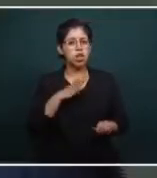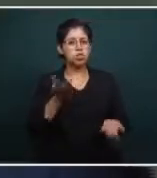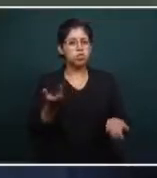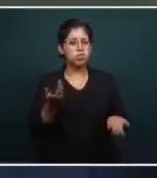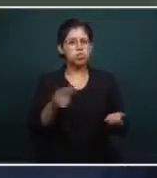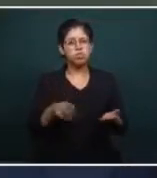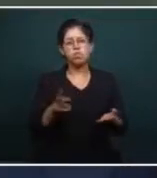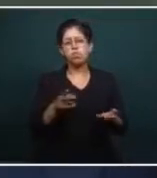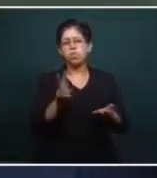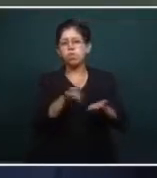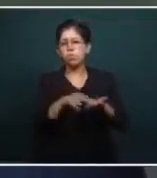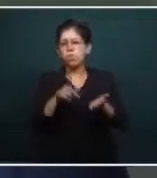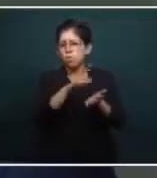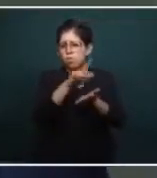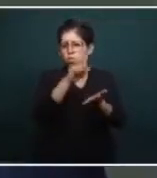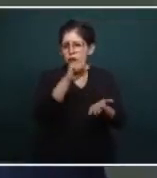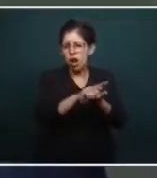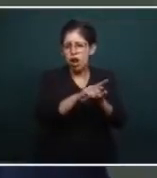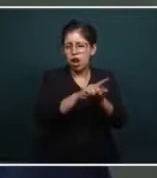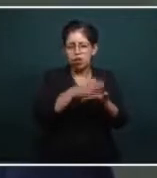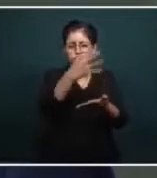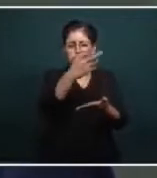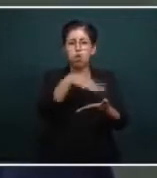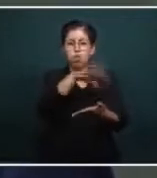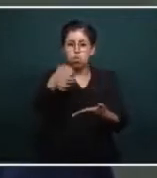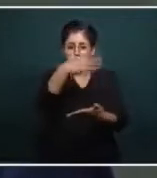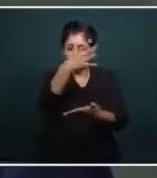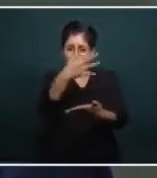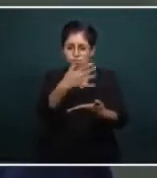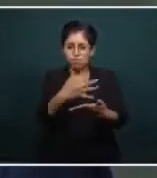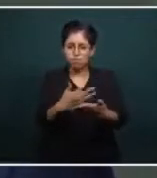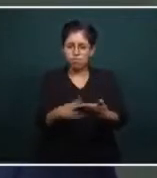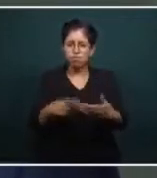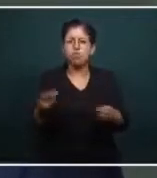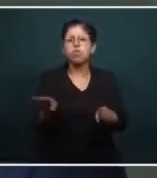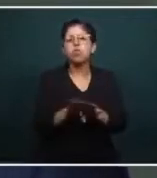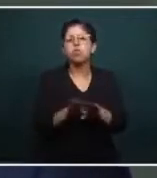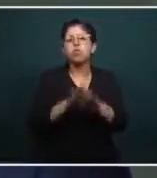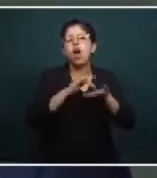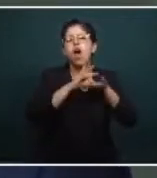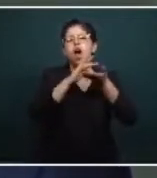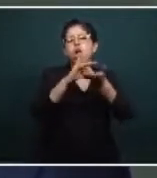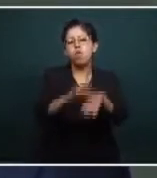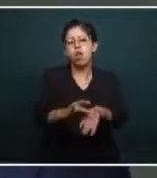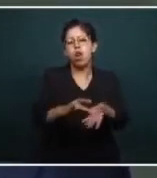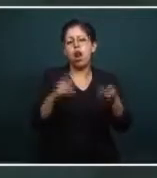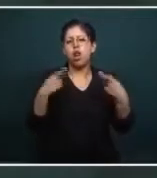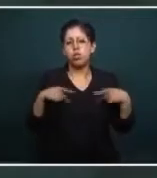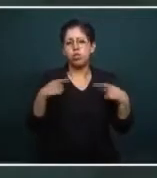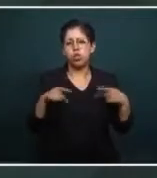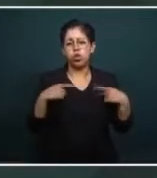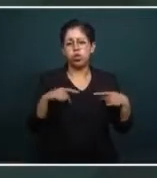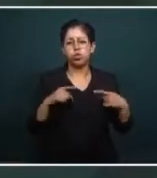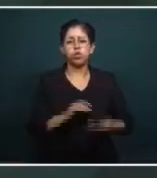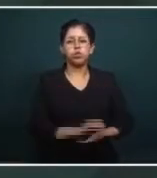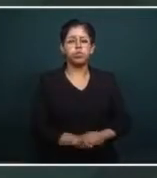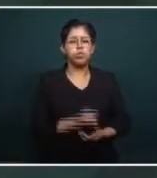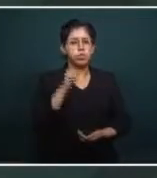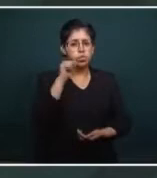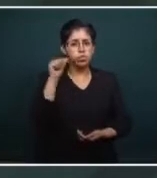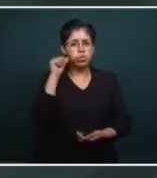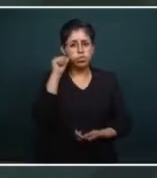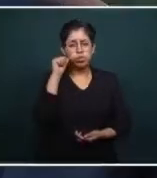is elements legalmente. legal. Ayer lo expresó Yesterday it was el expressed secretario de Relaciones.